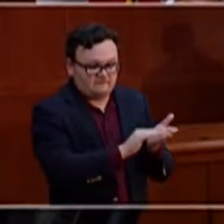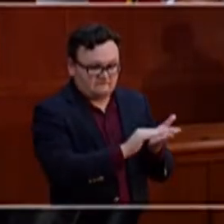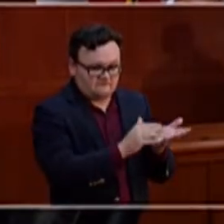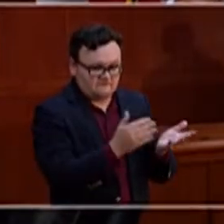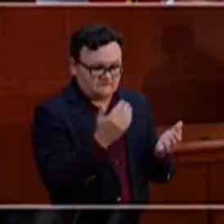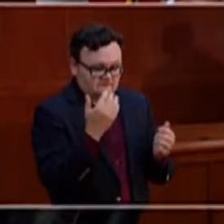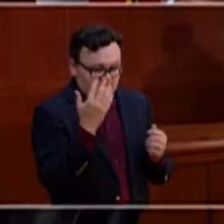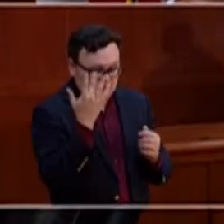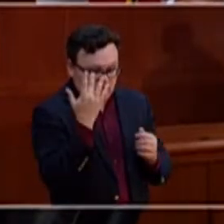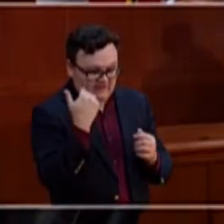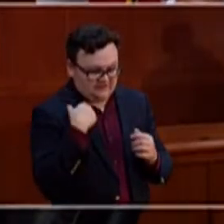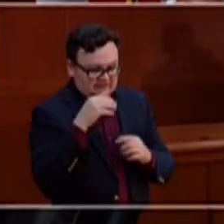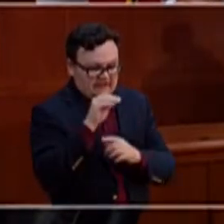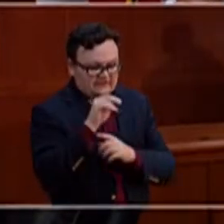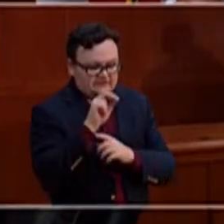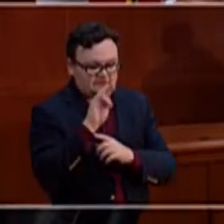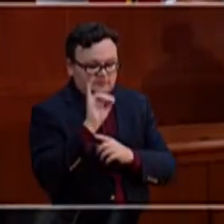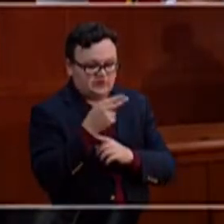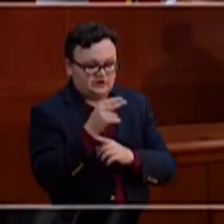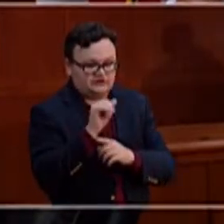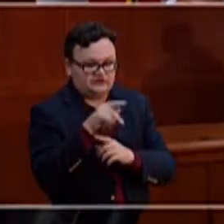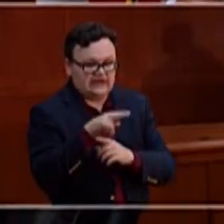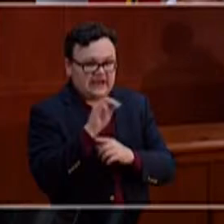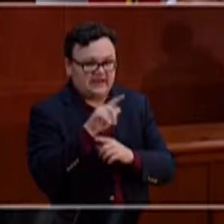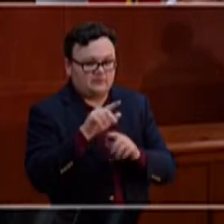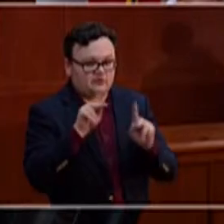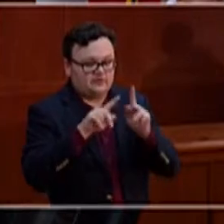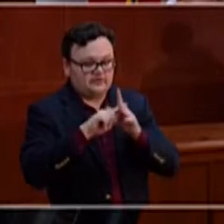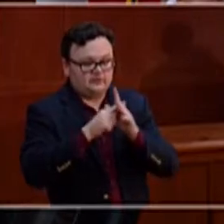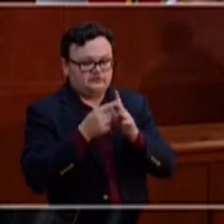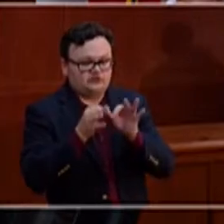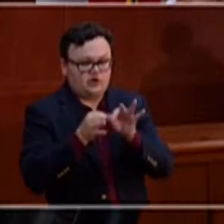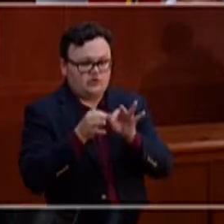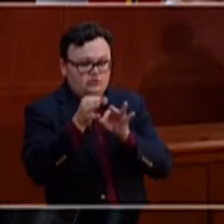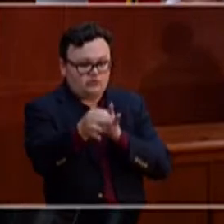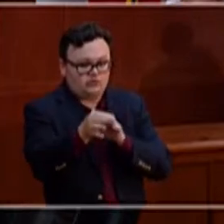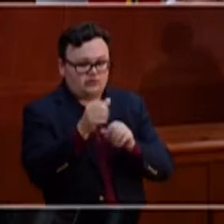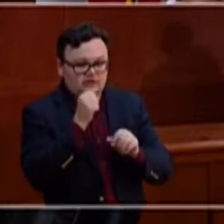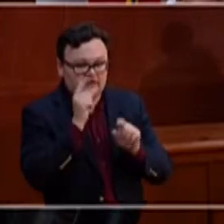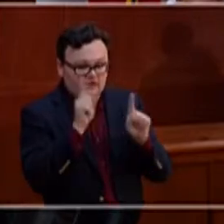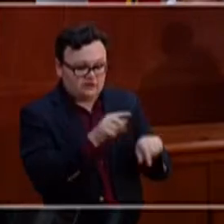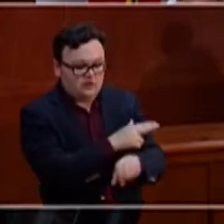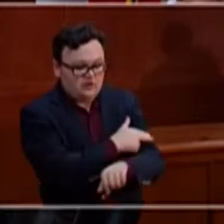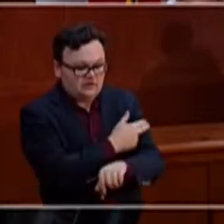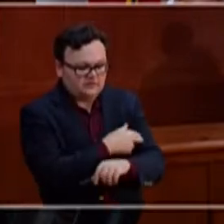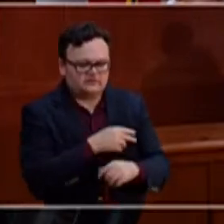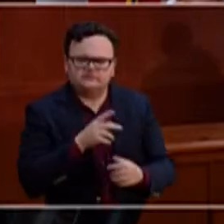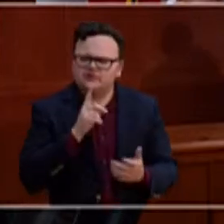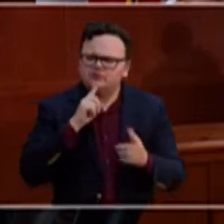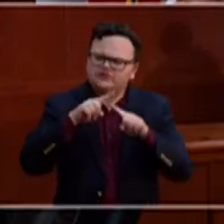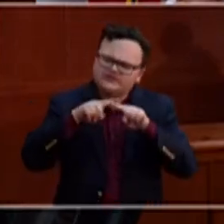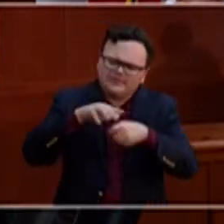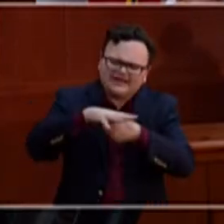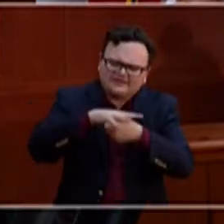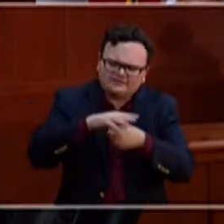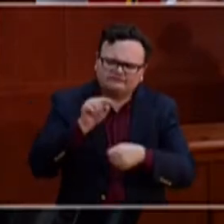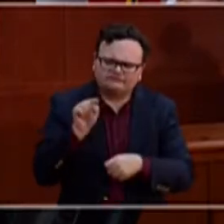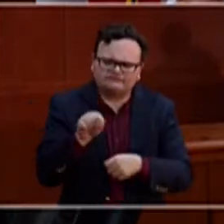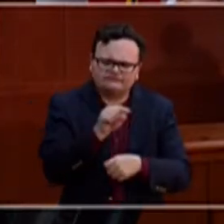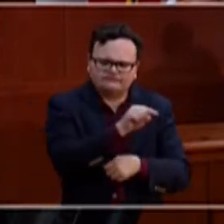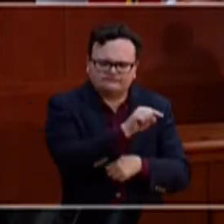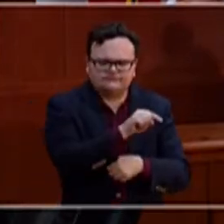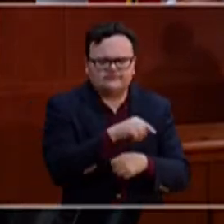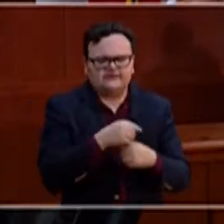which is what we see all across the state of Florida. So when electives were not going on in March and April, that certainly had a significant financial impact on many of